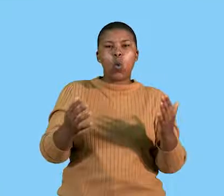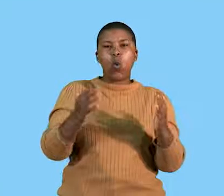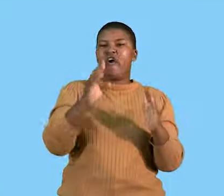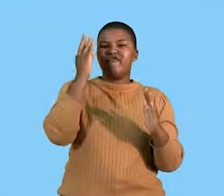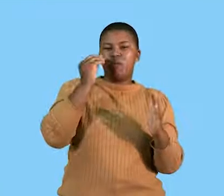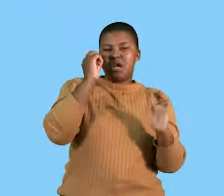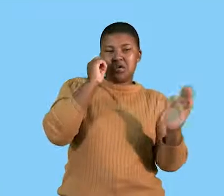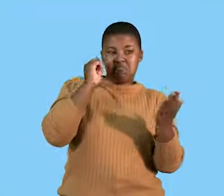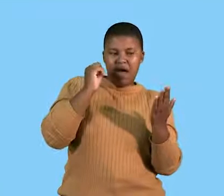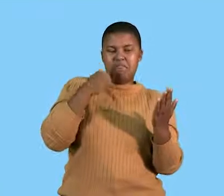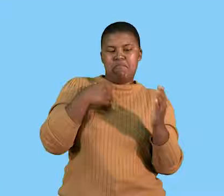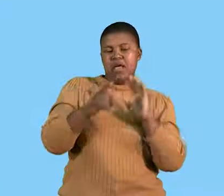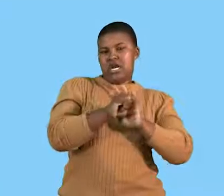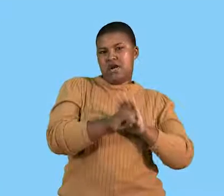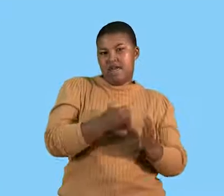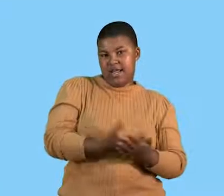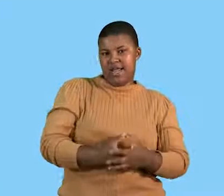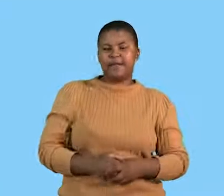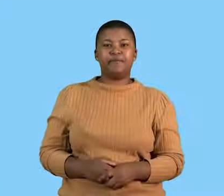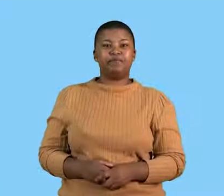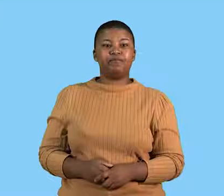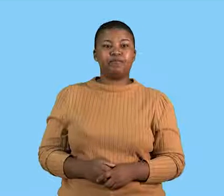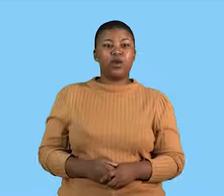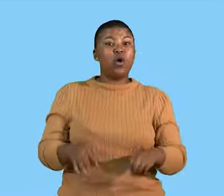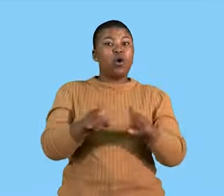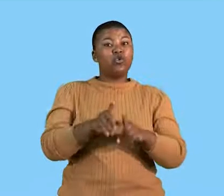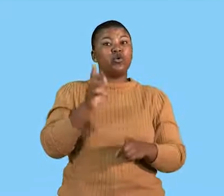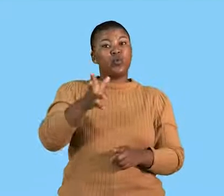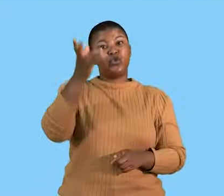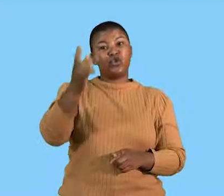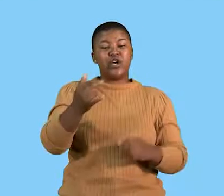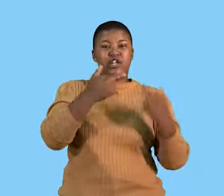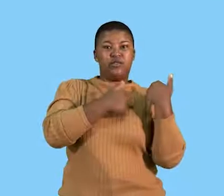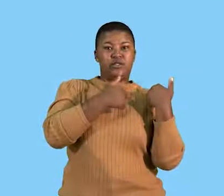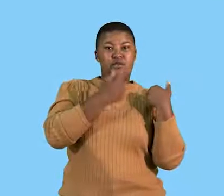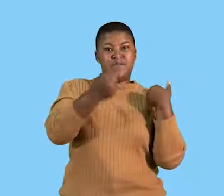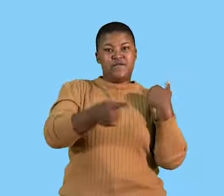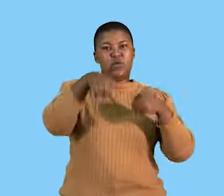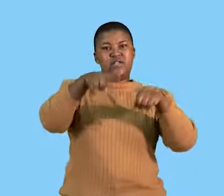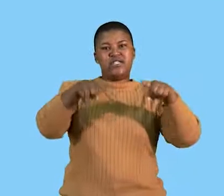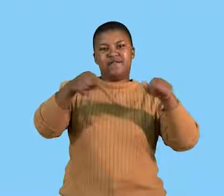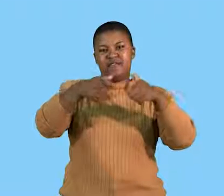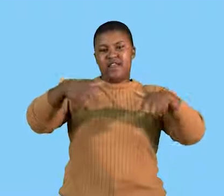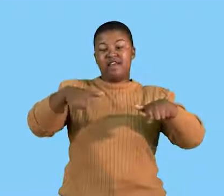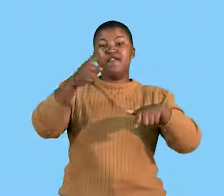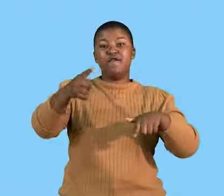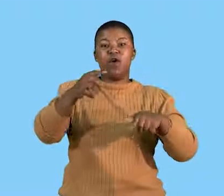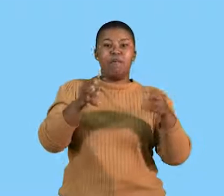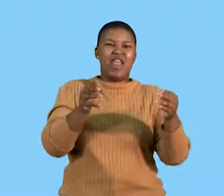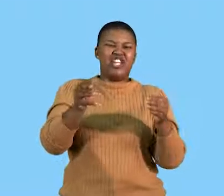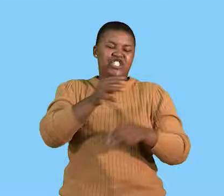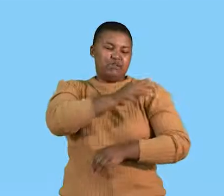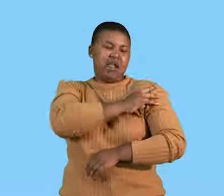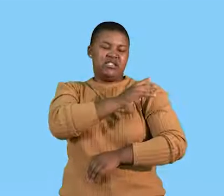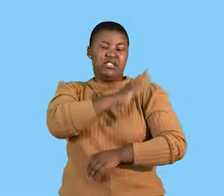statements, and then we will also look at the responsibilities of the various levels of management.